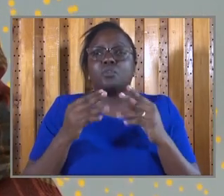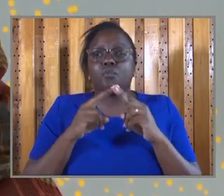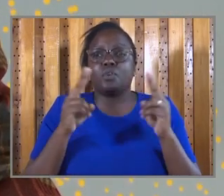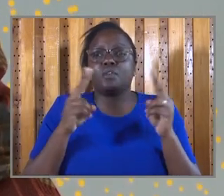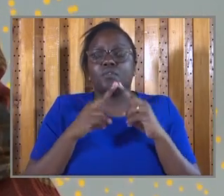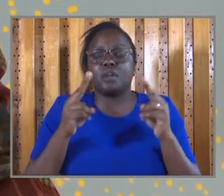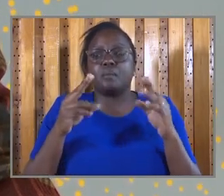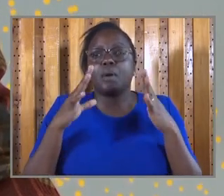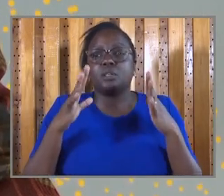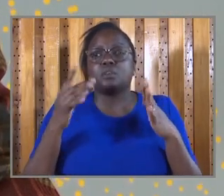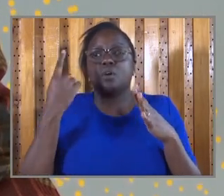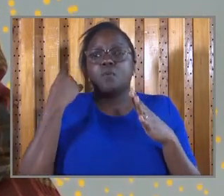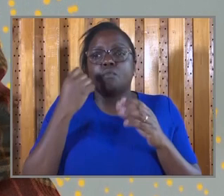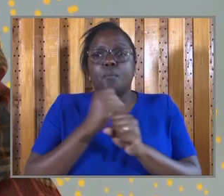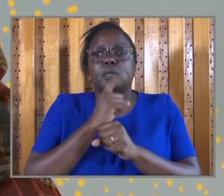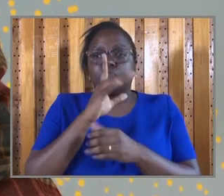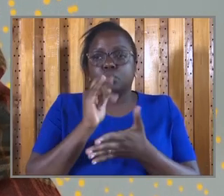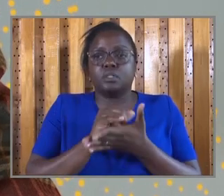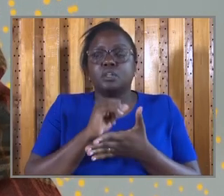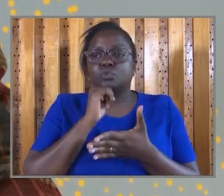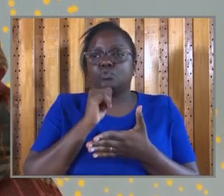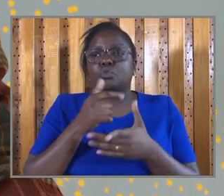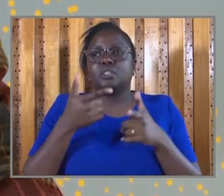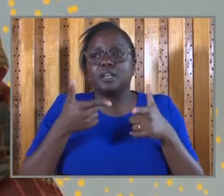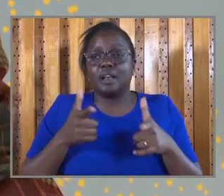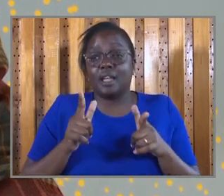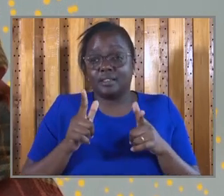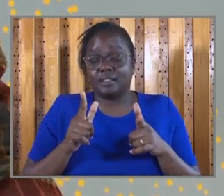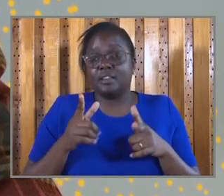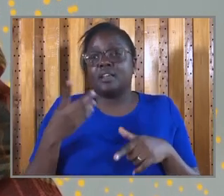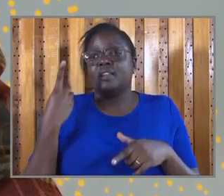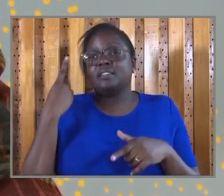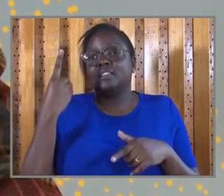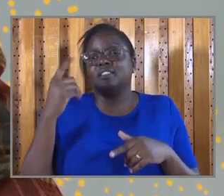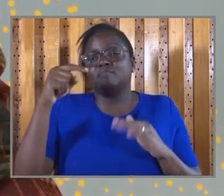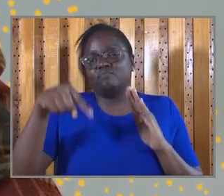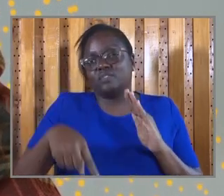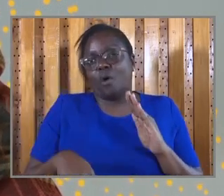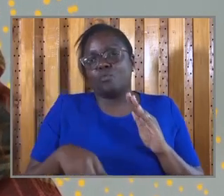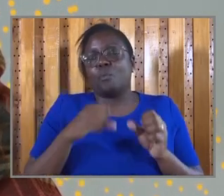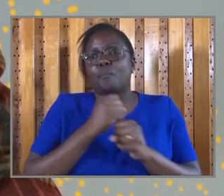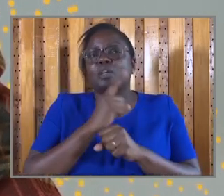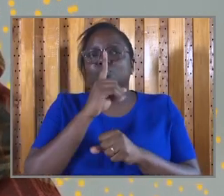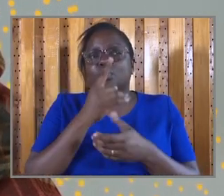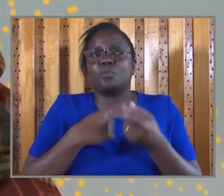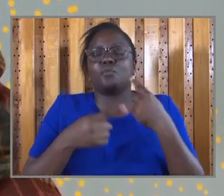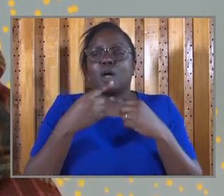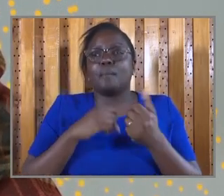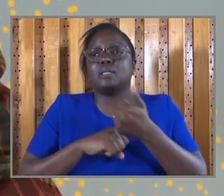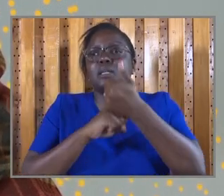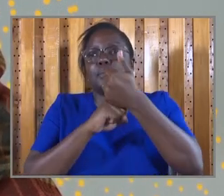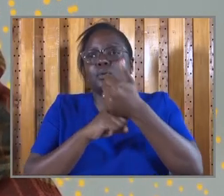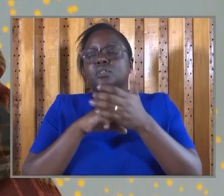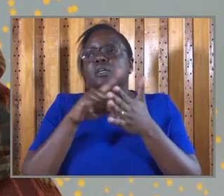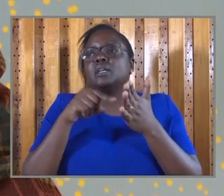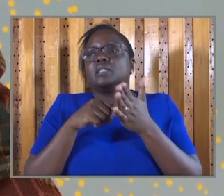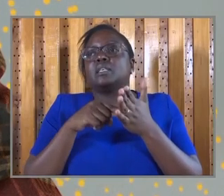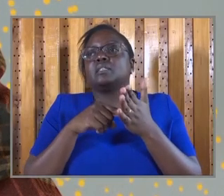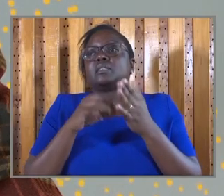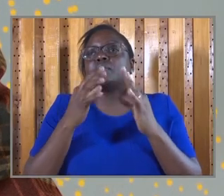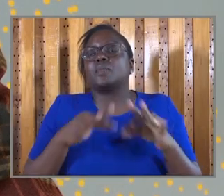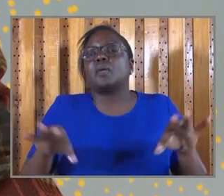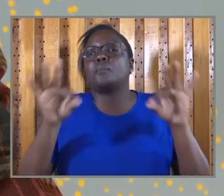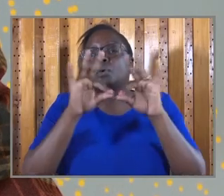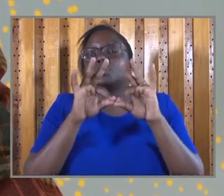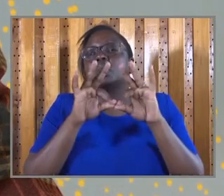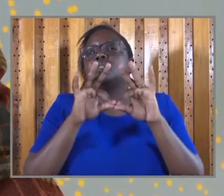very much for making sure you don't let the dean down. You've made sure you've come and supported this important occasion. So